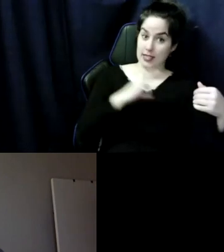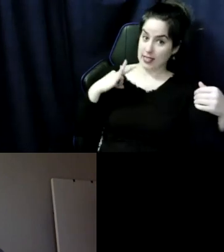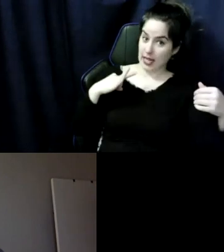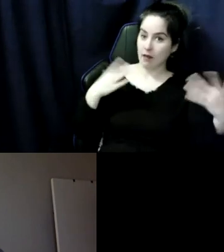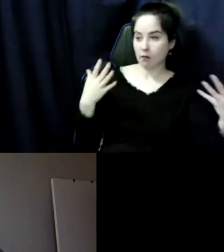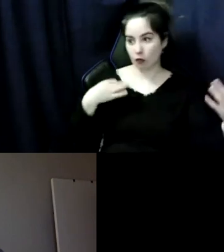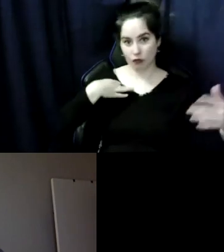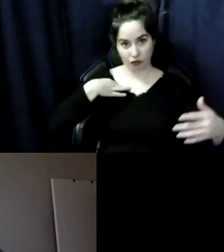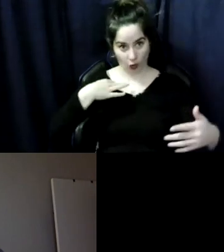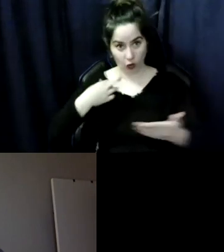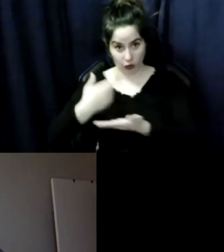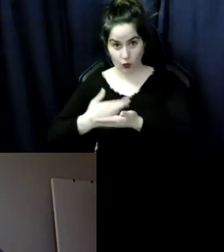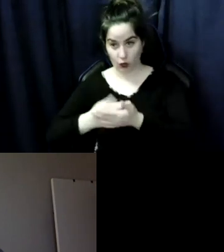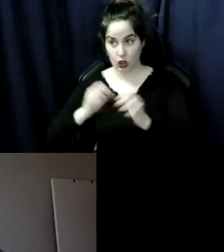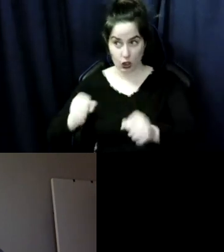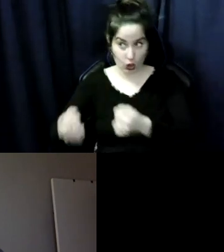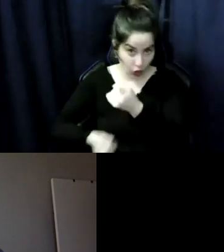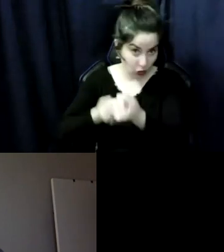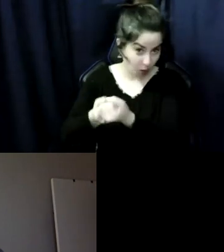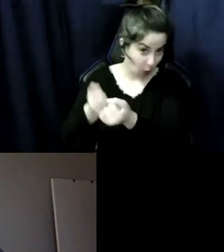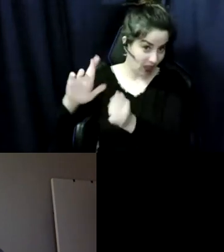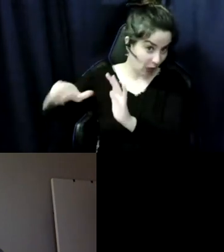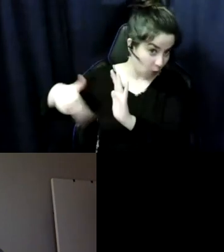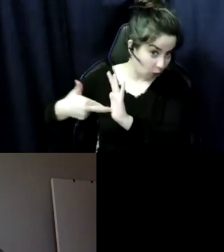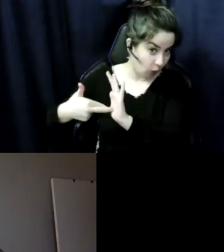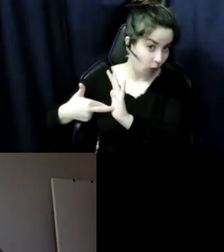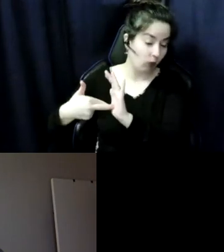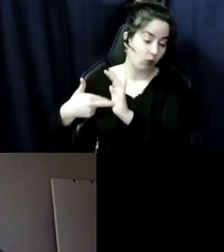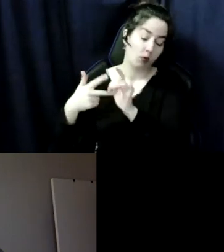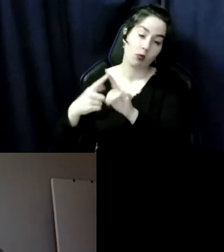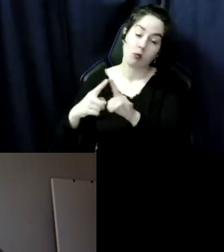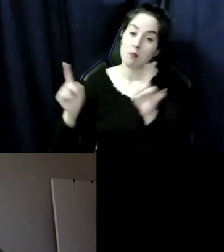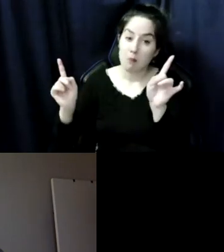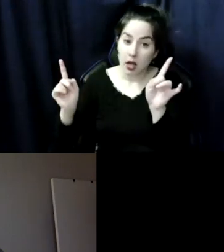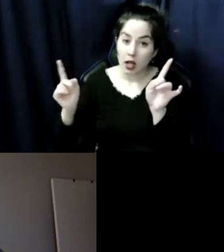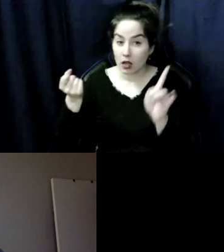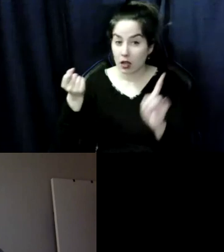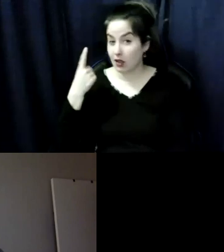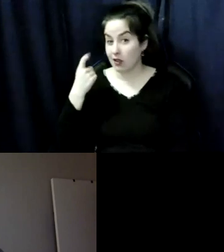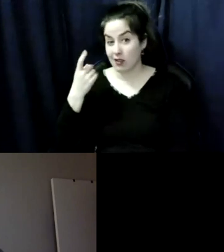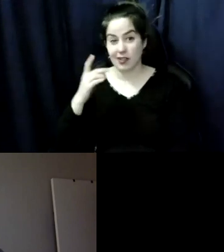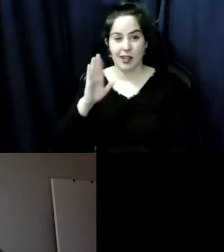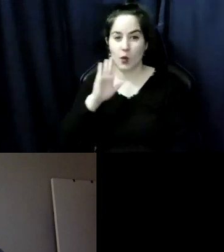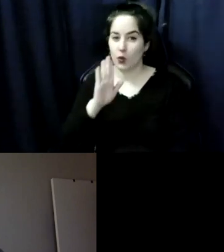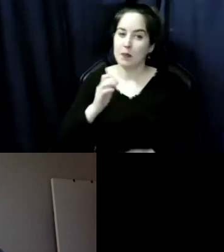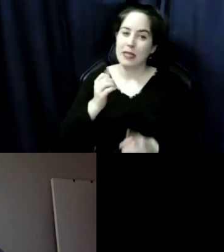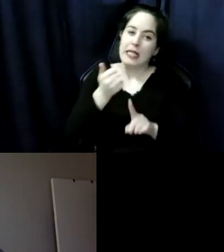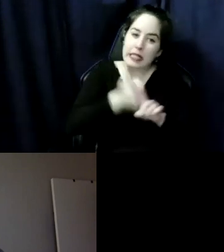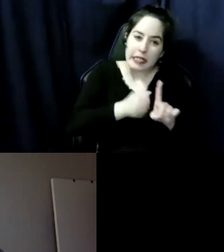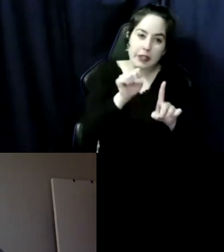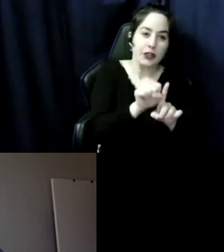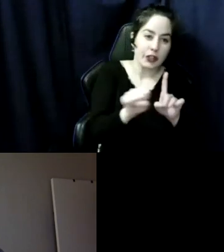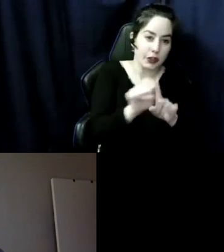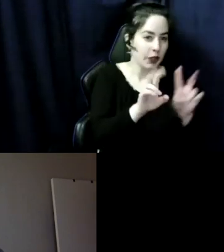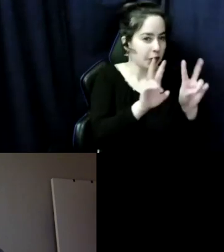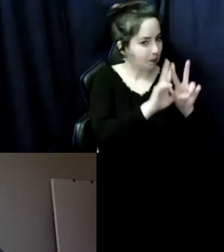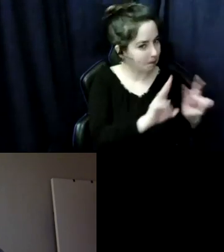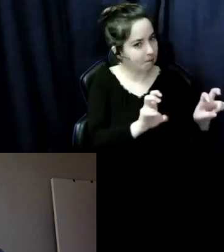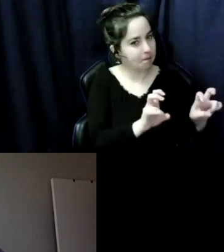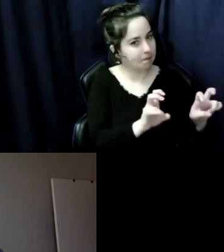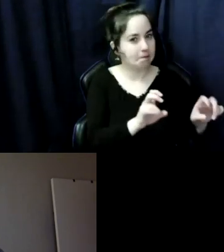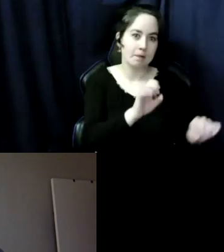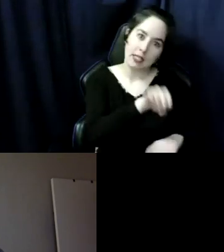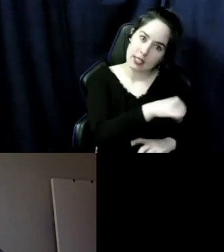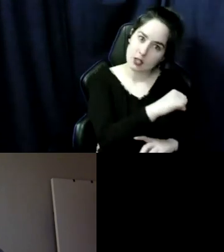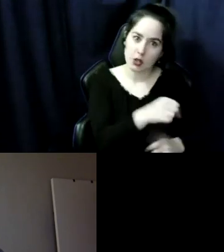with that kind of role. But we really have to decide it on a case-by-case basis. It really depends